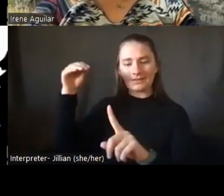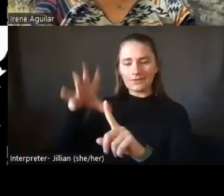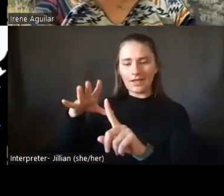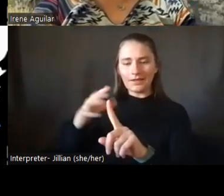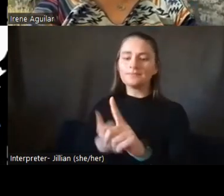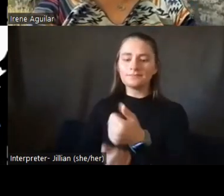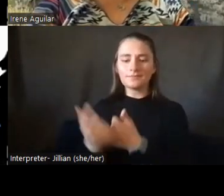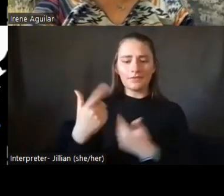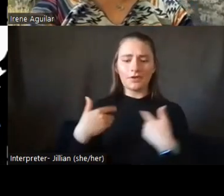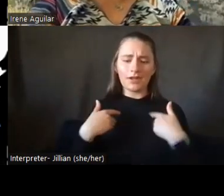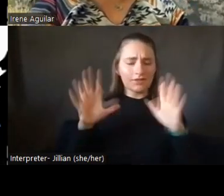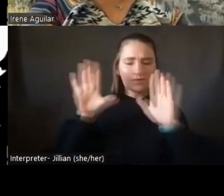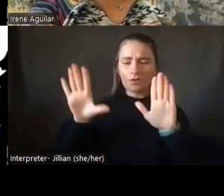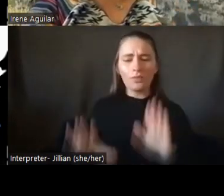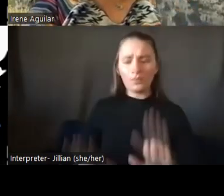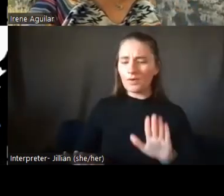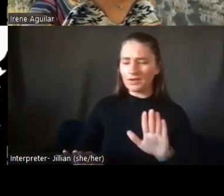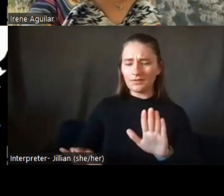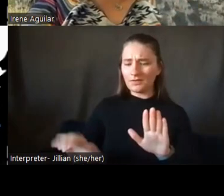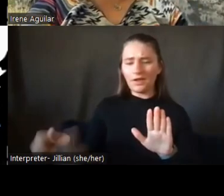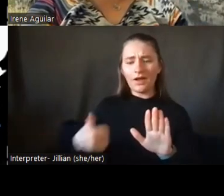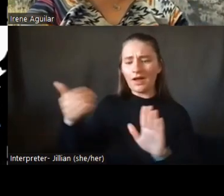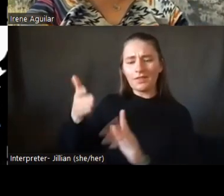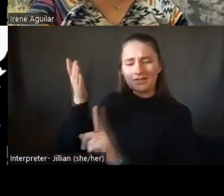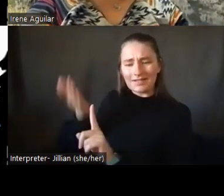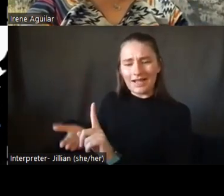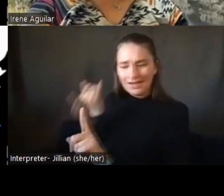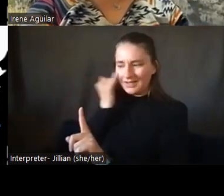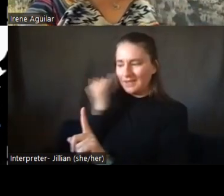if we seek to explore it and look for it.